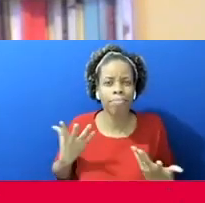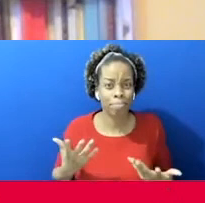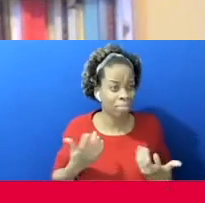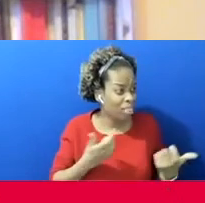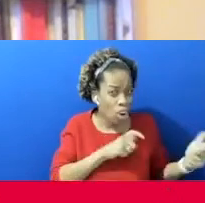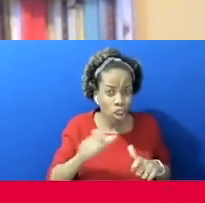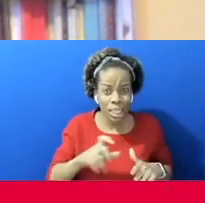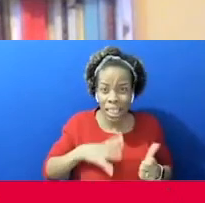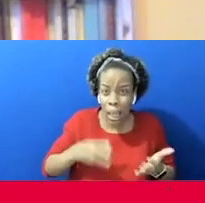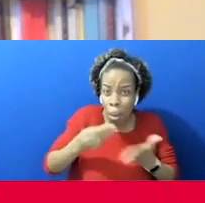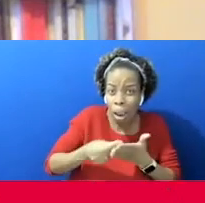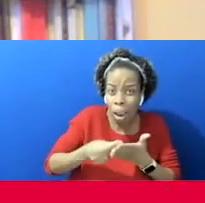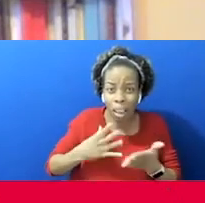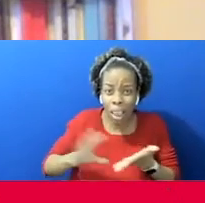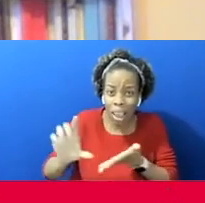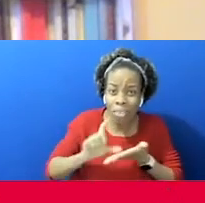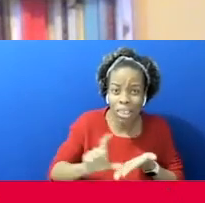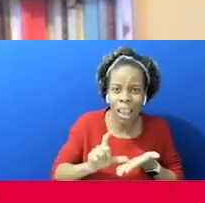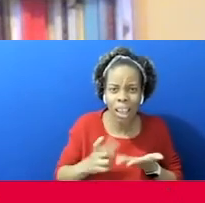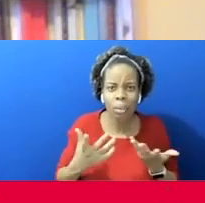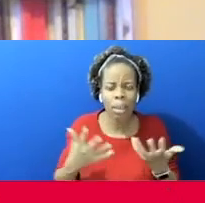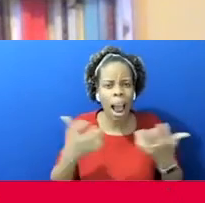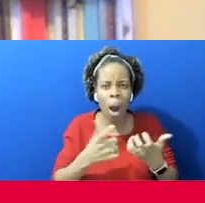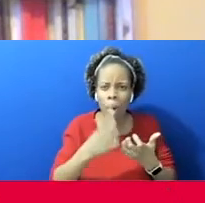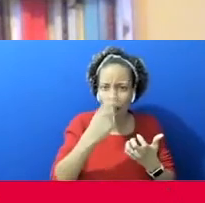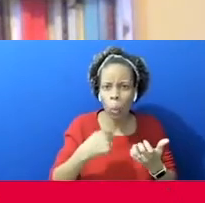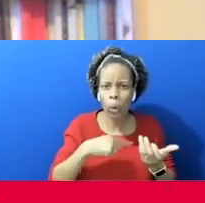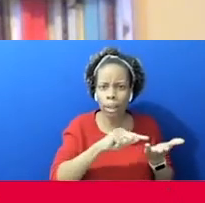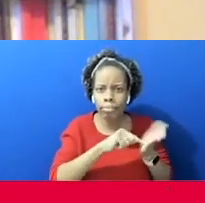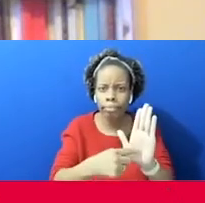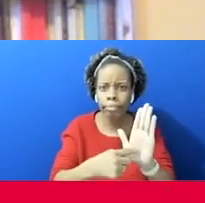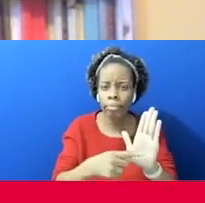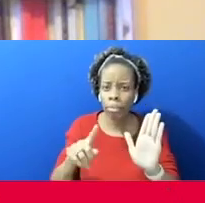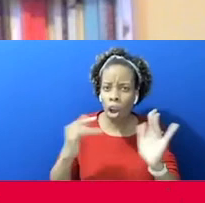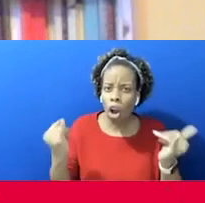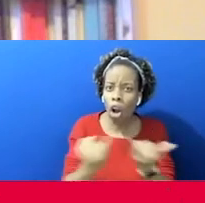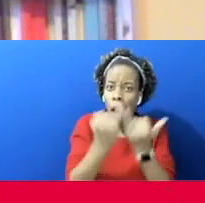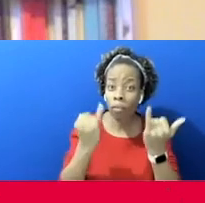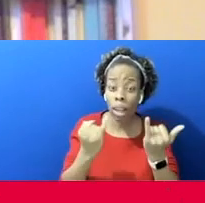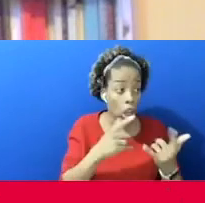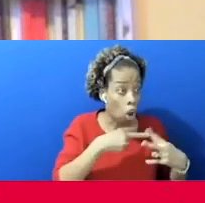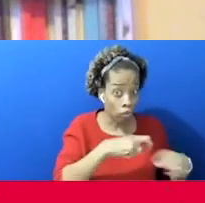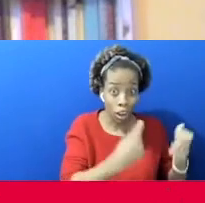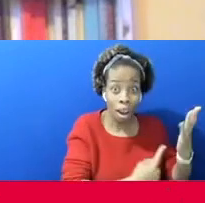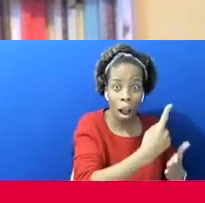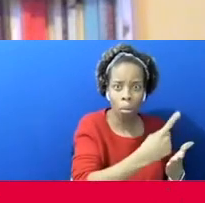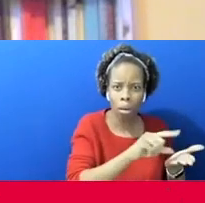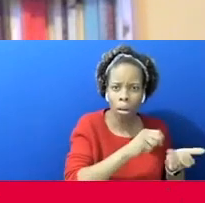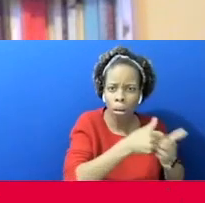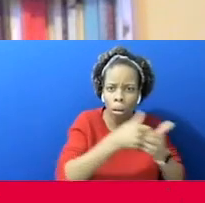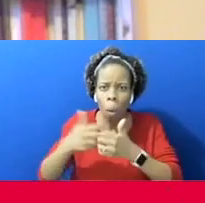how can we strengthen and raise awareness about the contradictions of researching for war? Which actions are pivotal